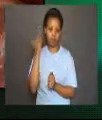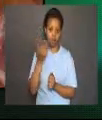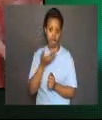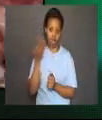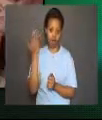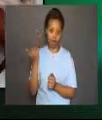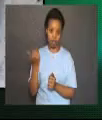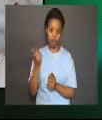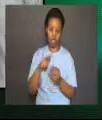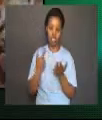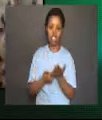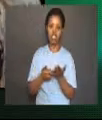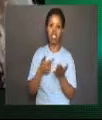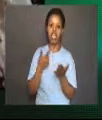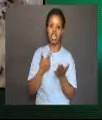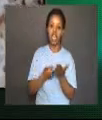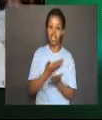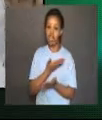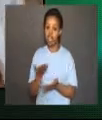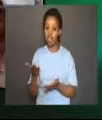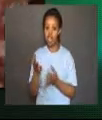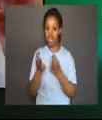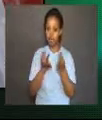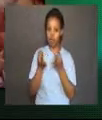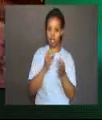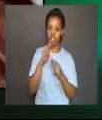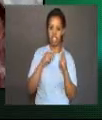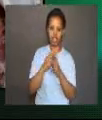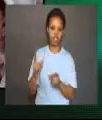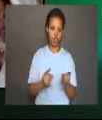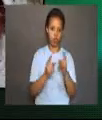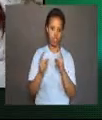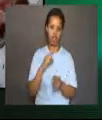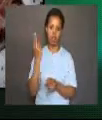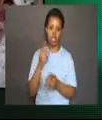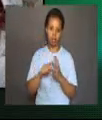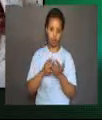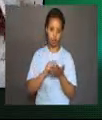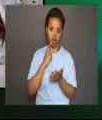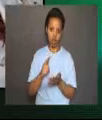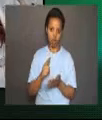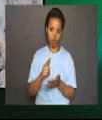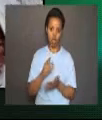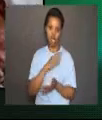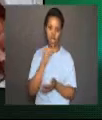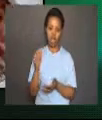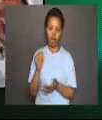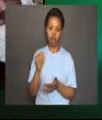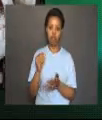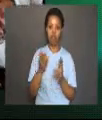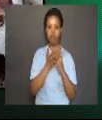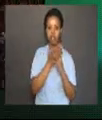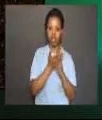are used to explain occurrences like this, we know that meat does